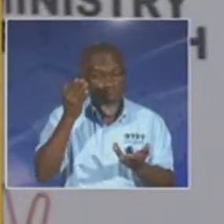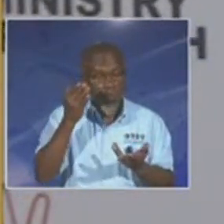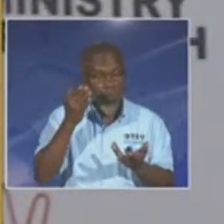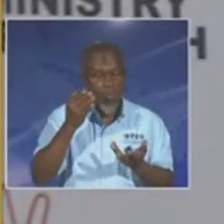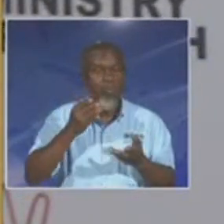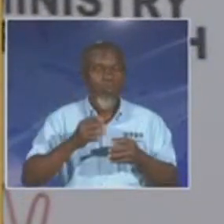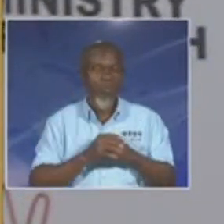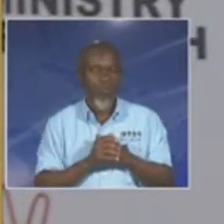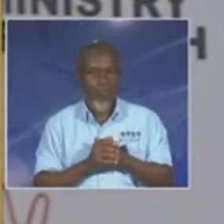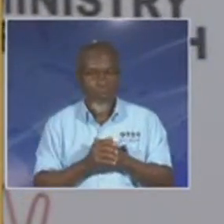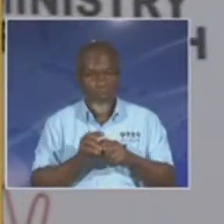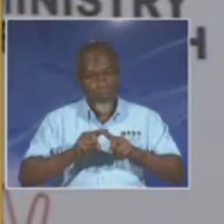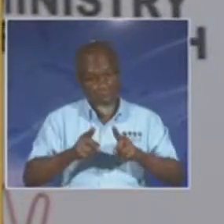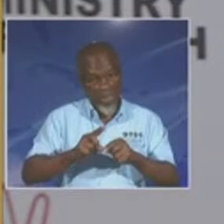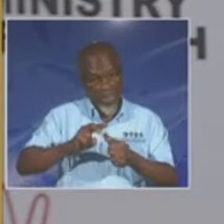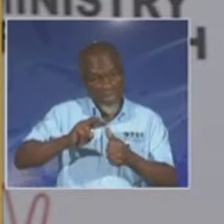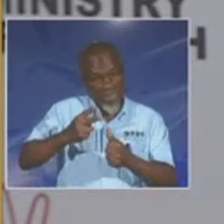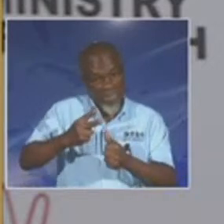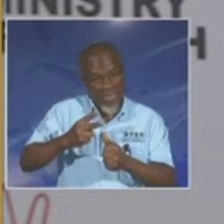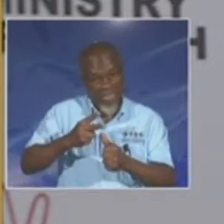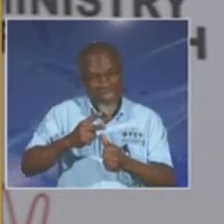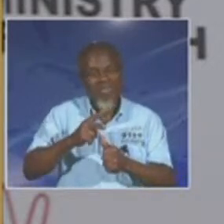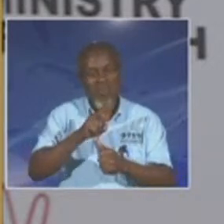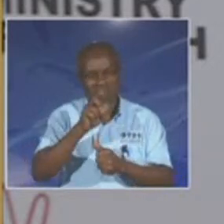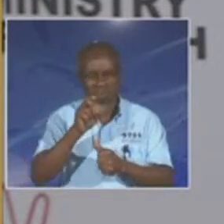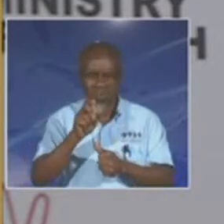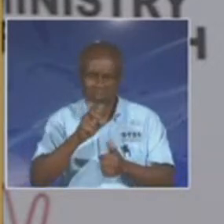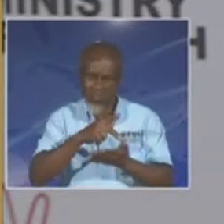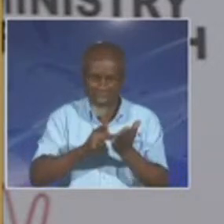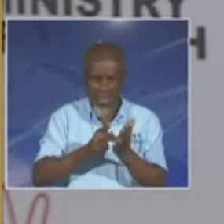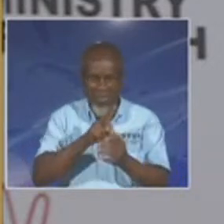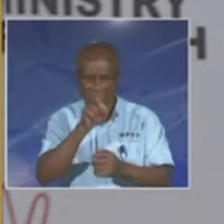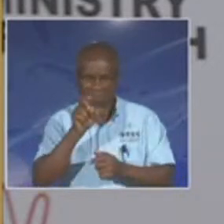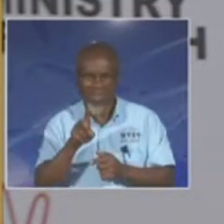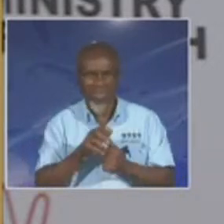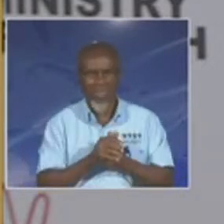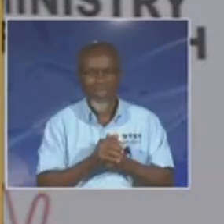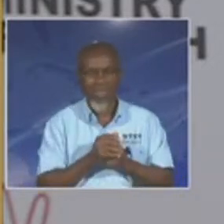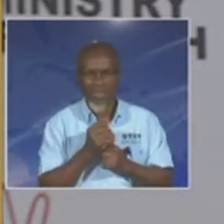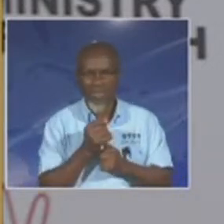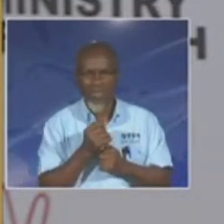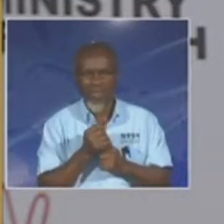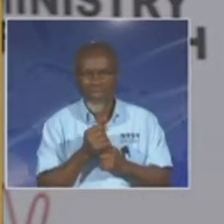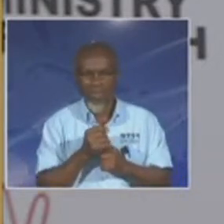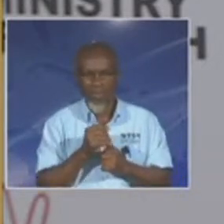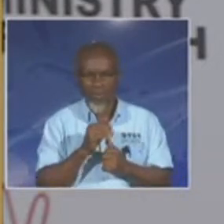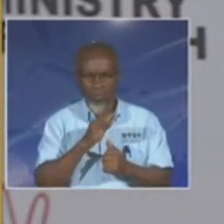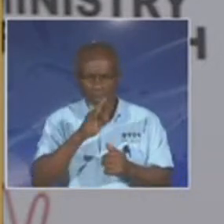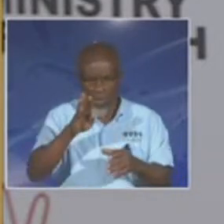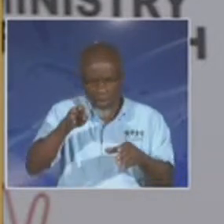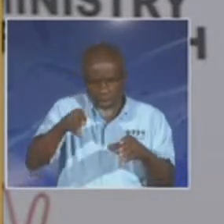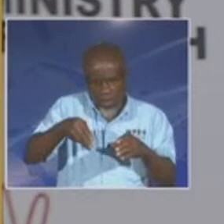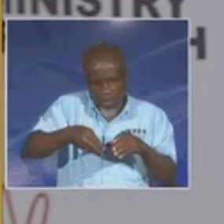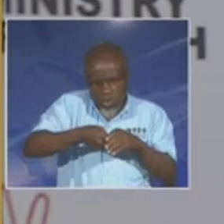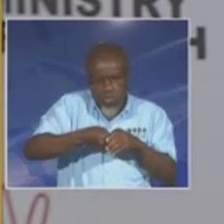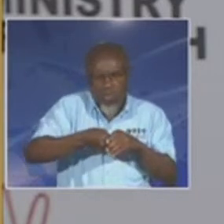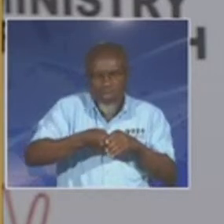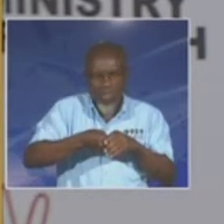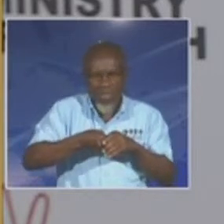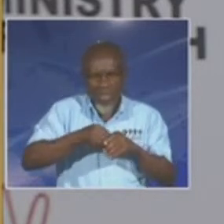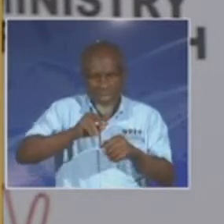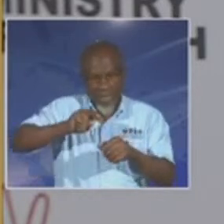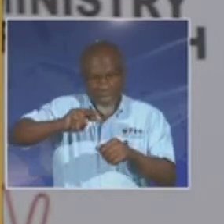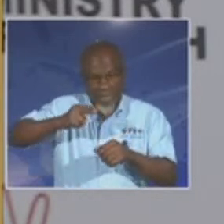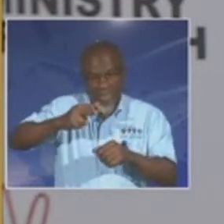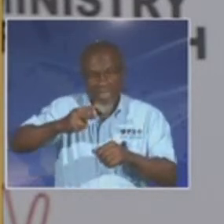second part of your two-part first question. The introduction of a second variant on